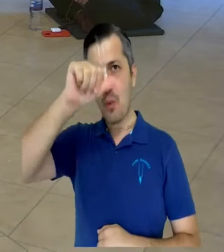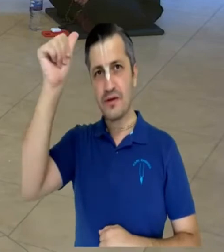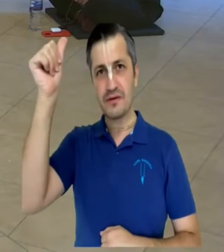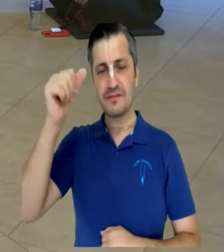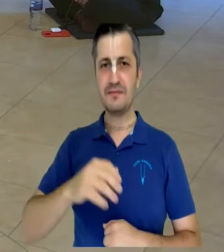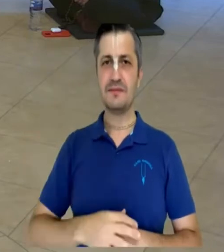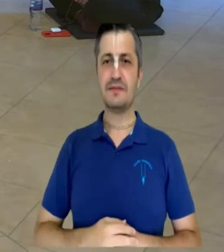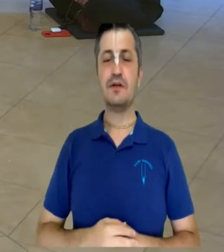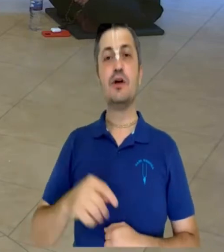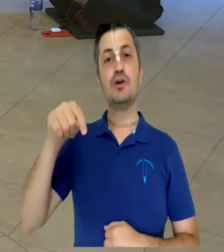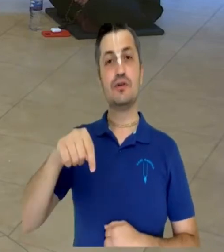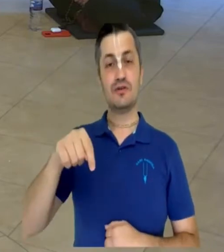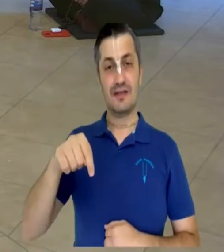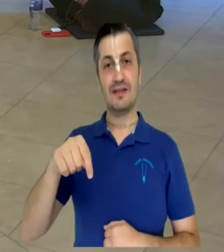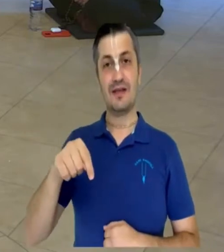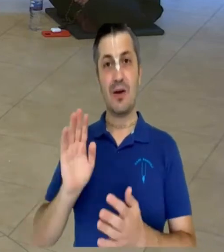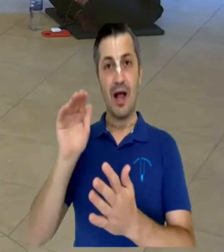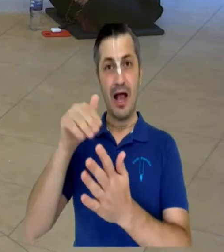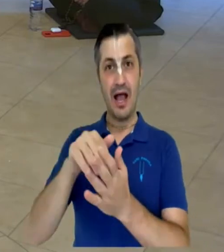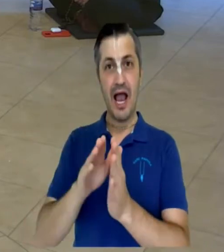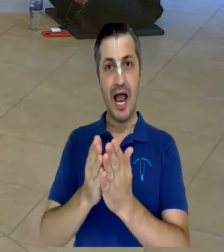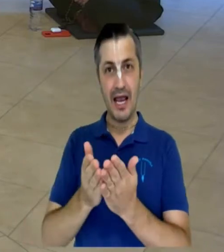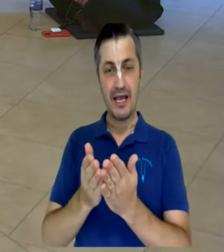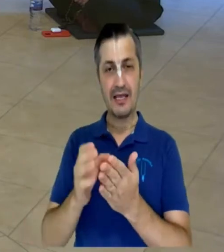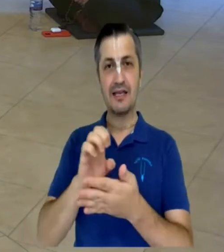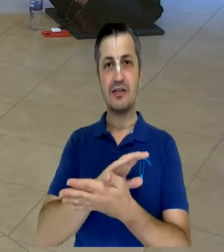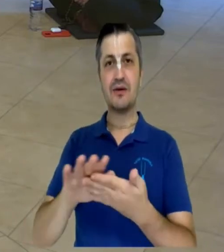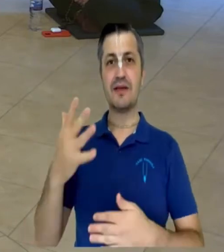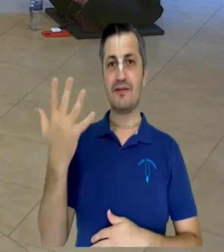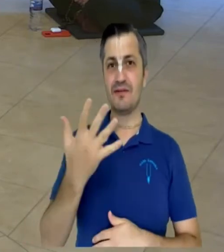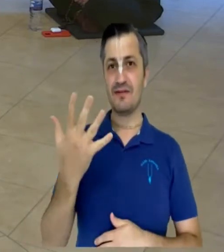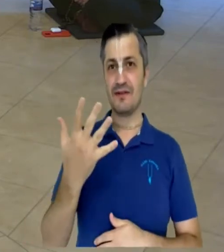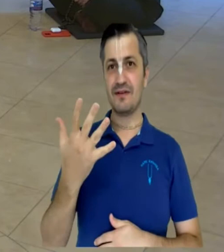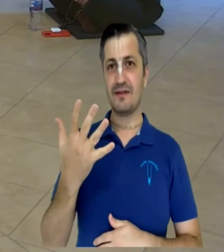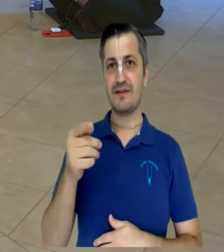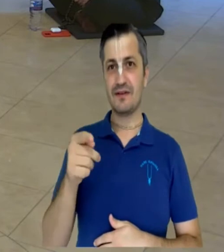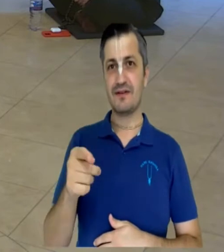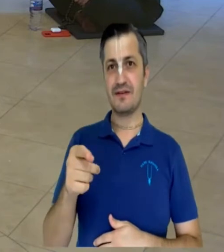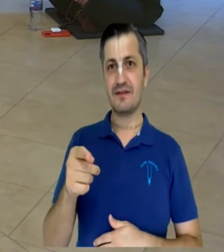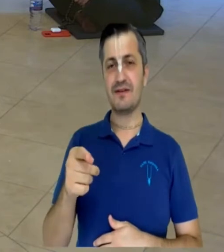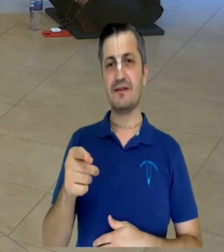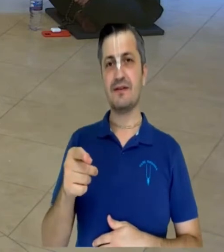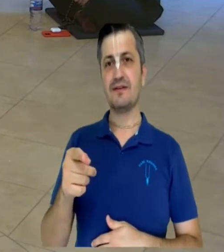read the verse for this evening, and then we will discuss. Thank you.